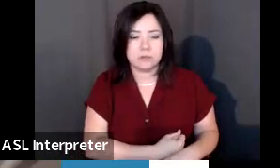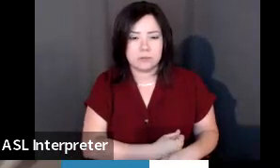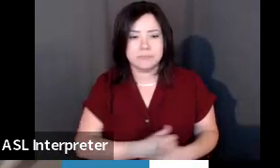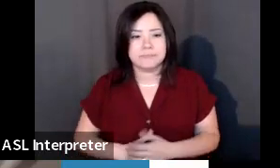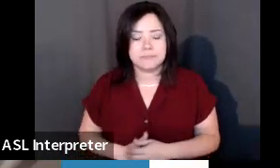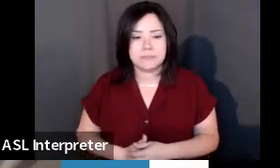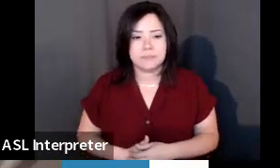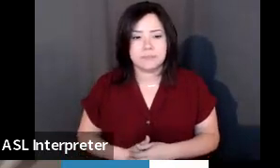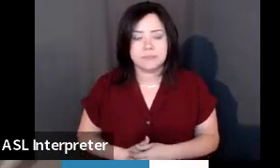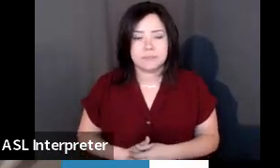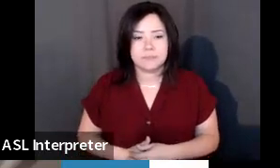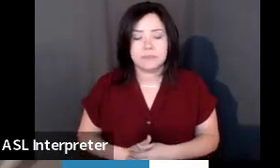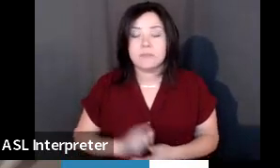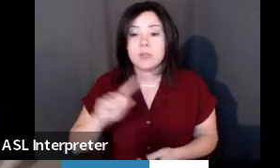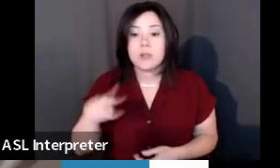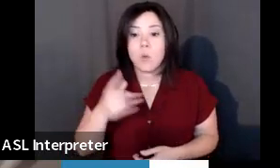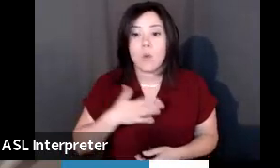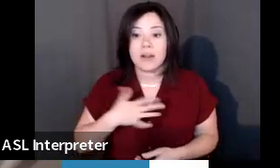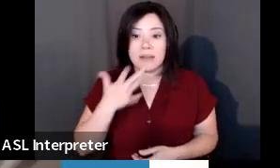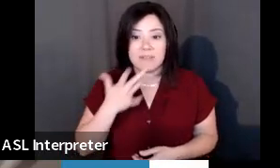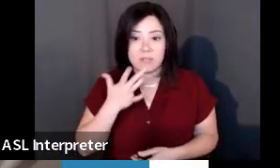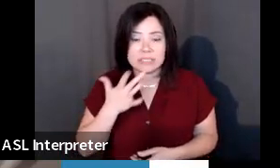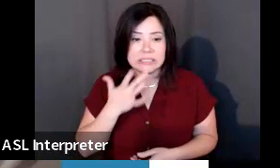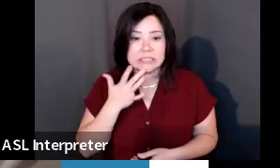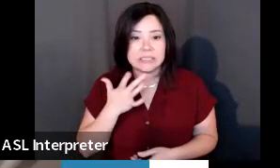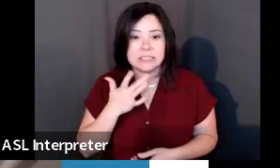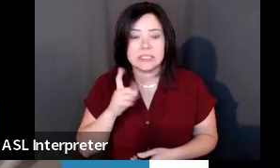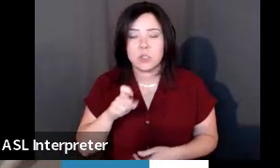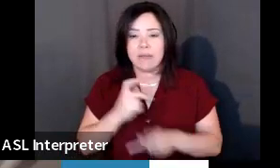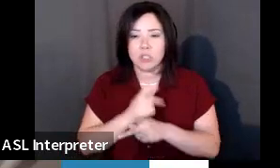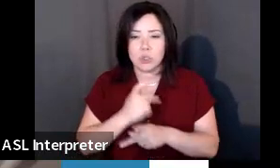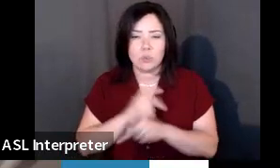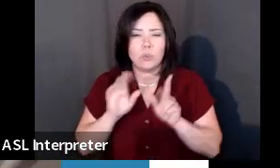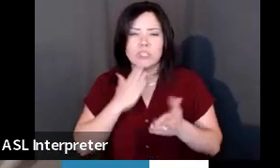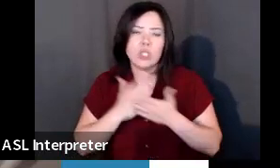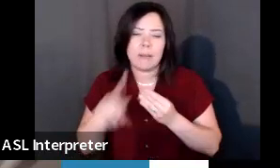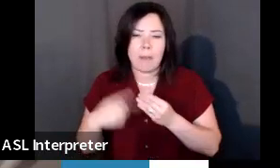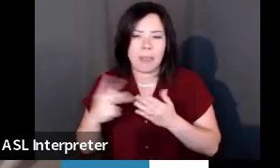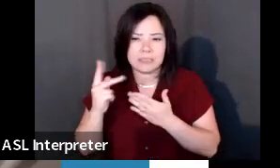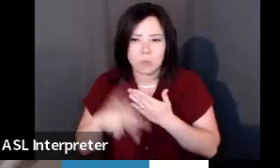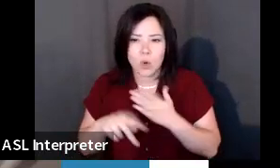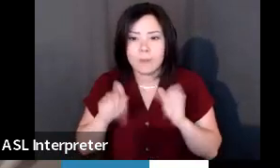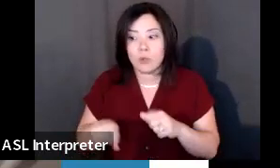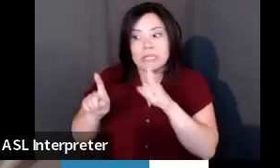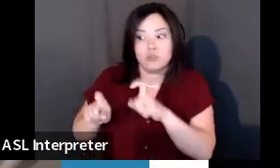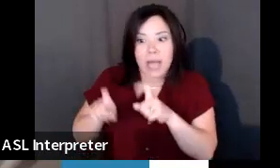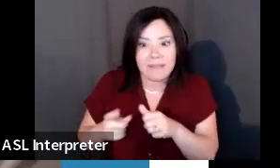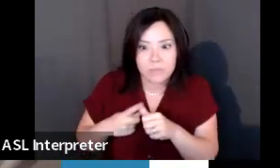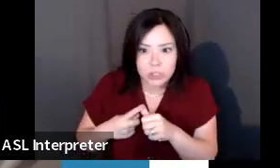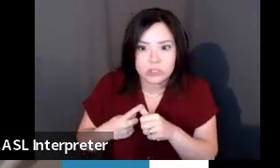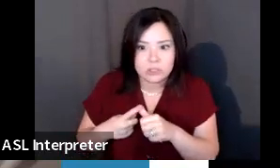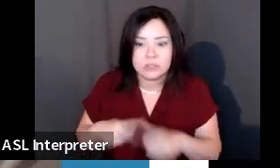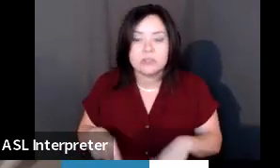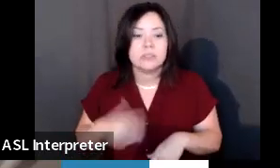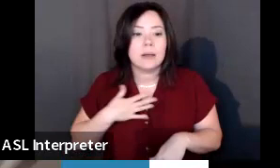sorry. One of my favorites, and you just kind of have to, what's great about our program is that you can try things out, right? So one of my